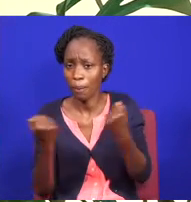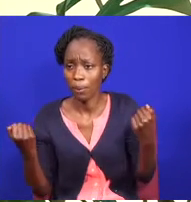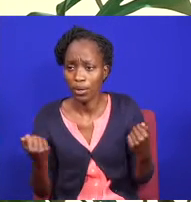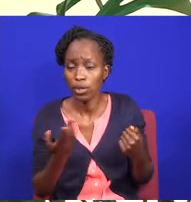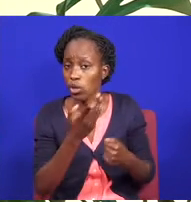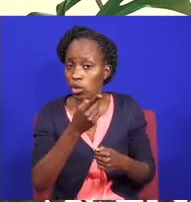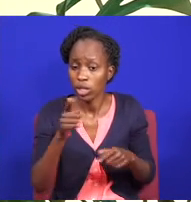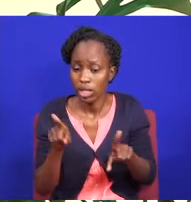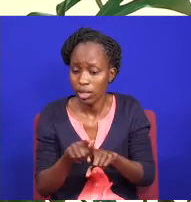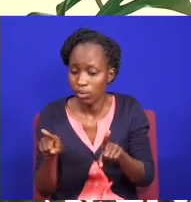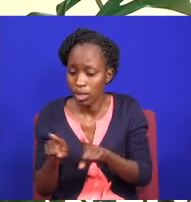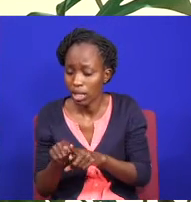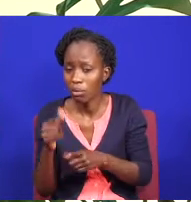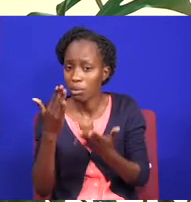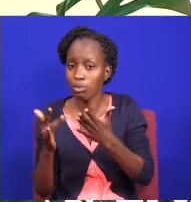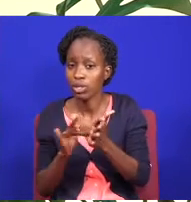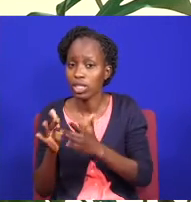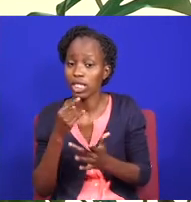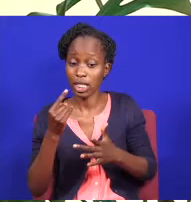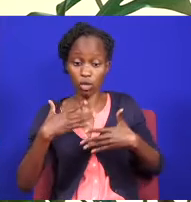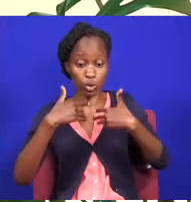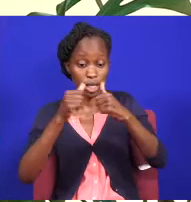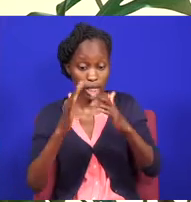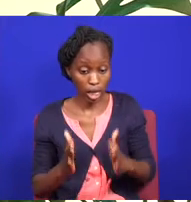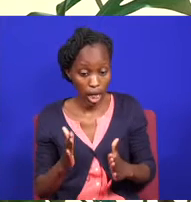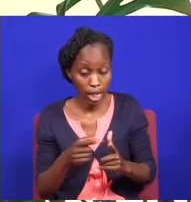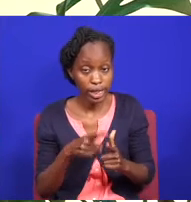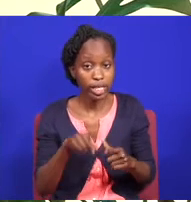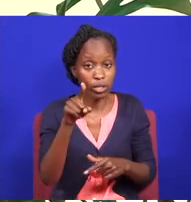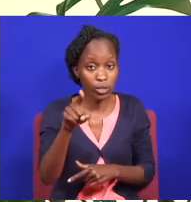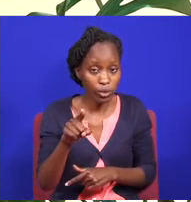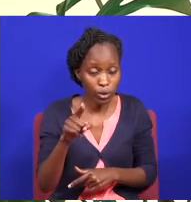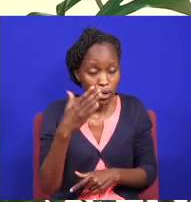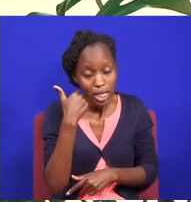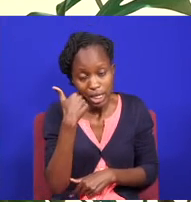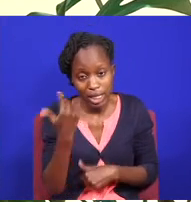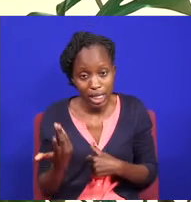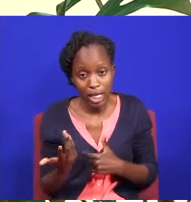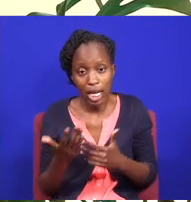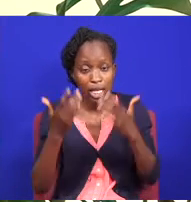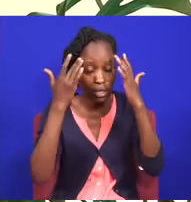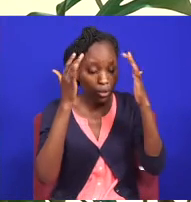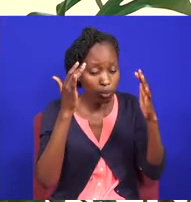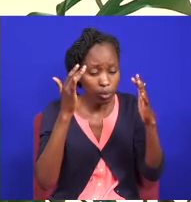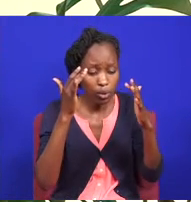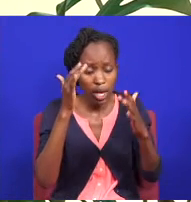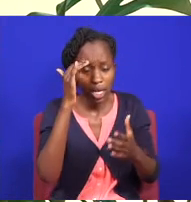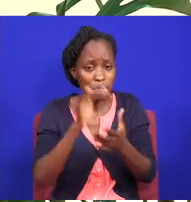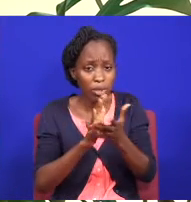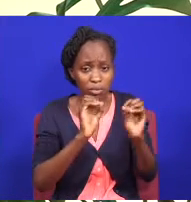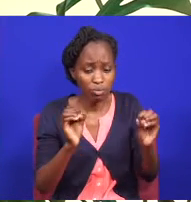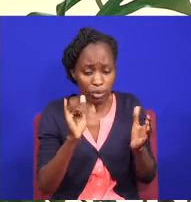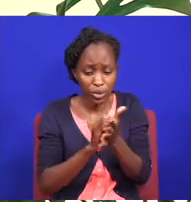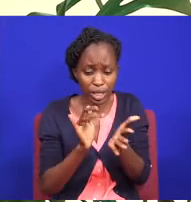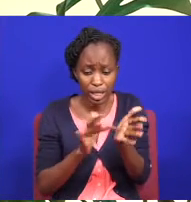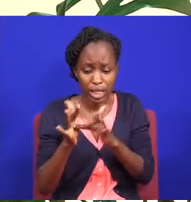when Jesus has said that he is our healer? Are you there and you are unaware and you don't believe that Jesus can heal? What